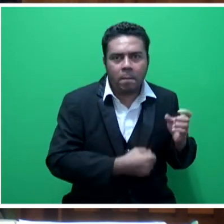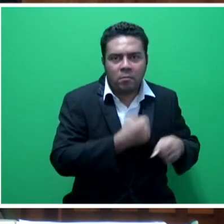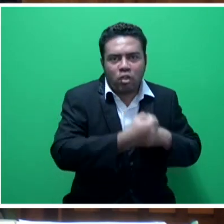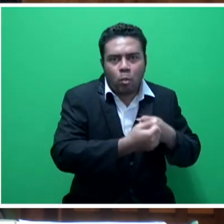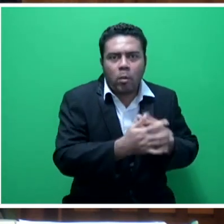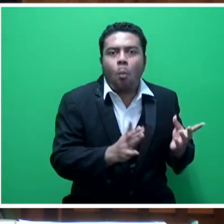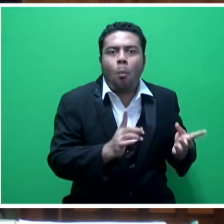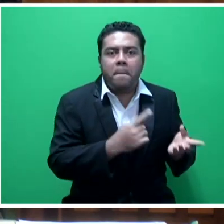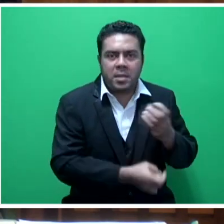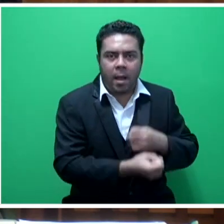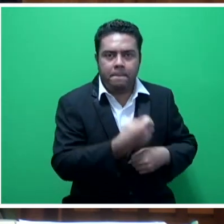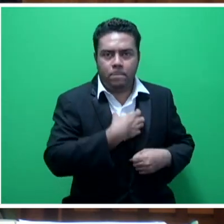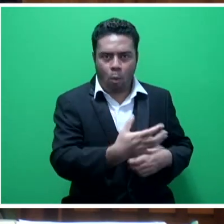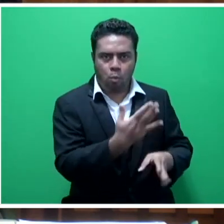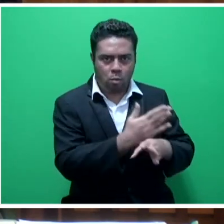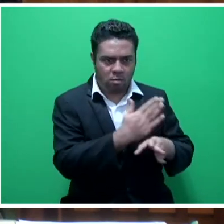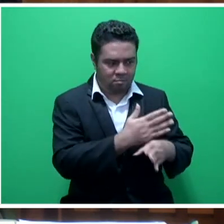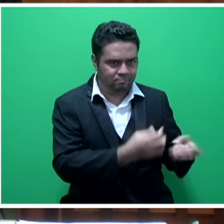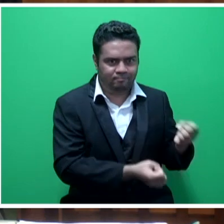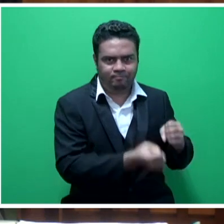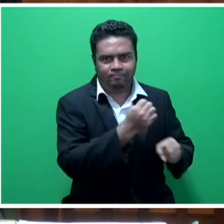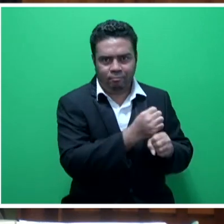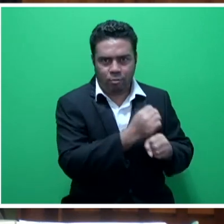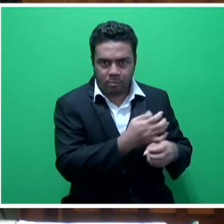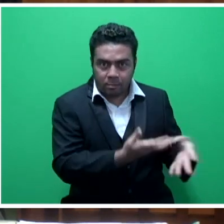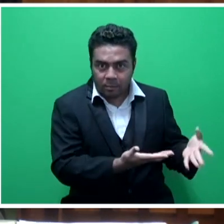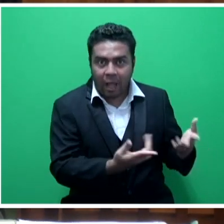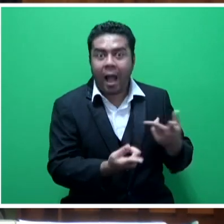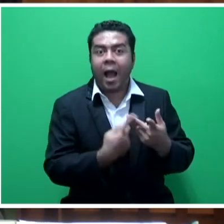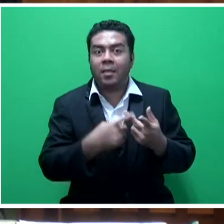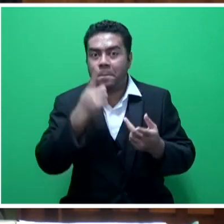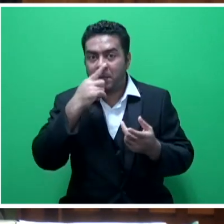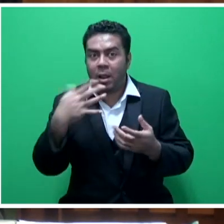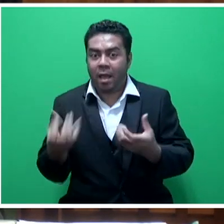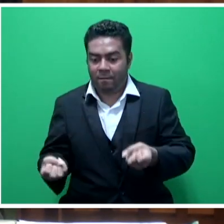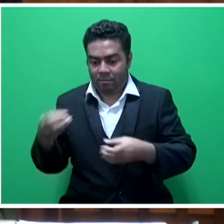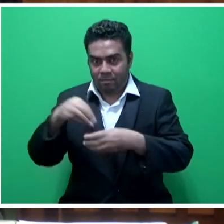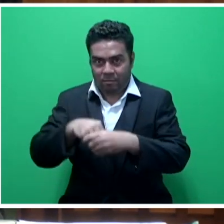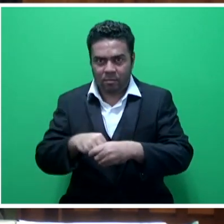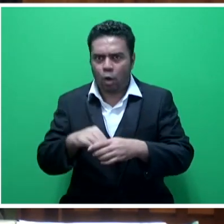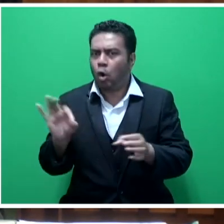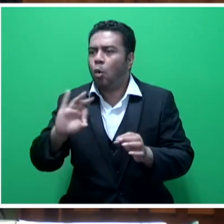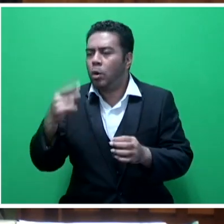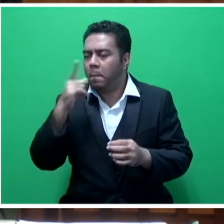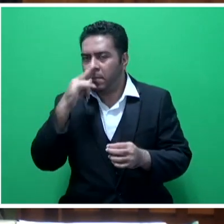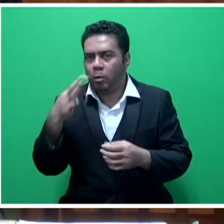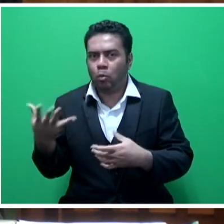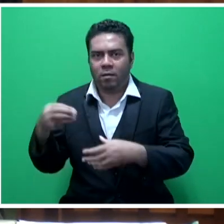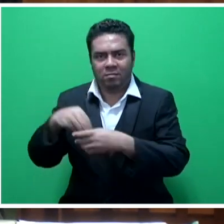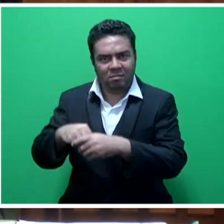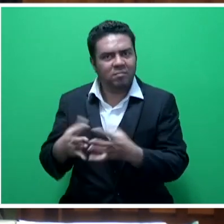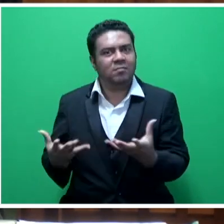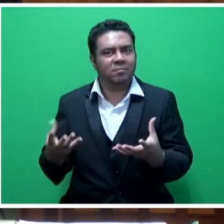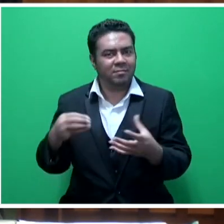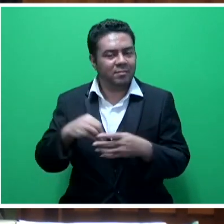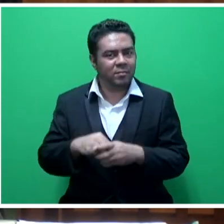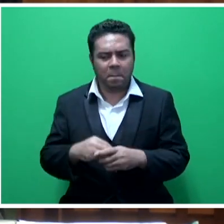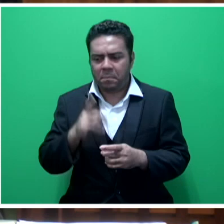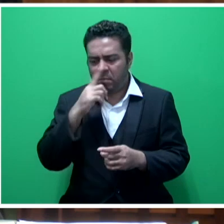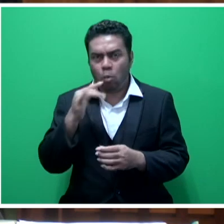employment. And employment, by generation of employment, it means other people also get employed, not only those who are directly employed by the tourism sector or the